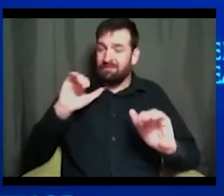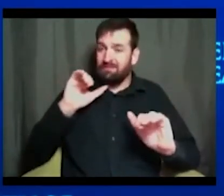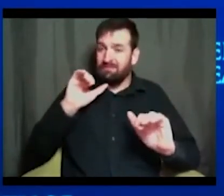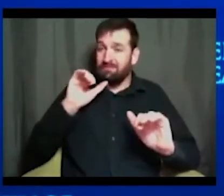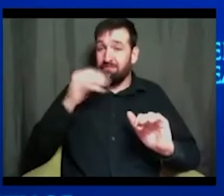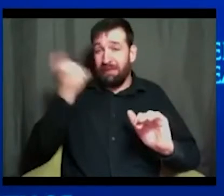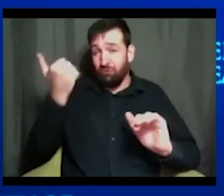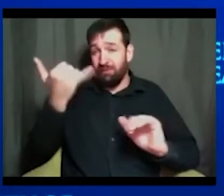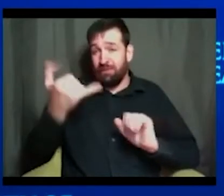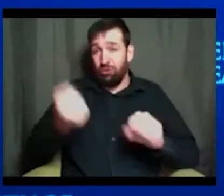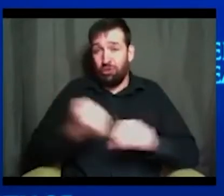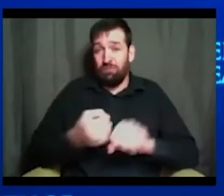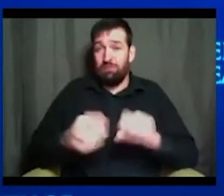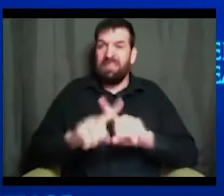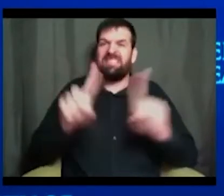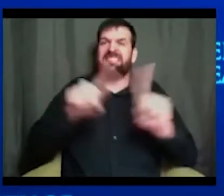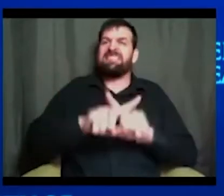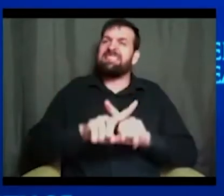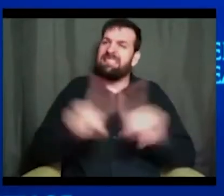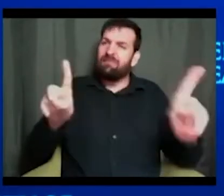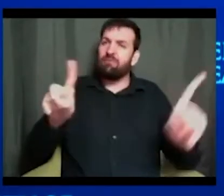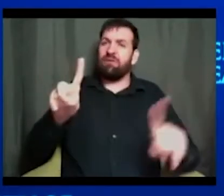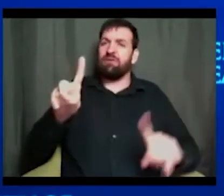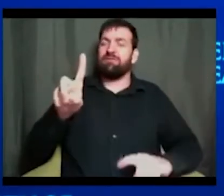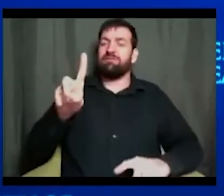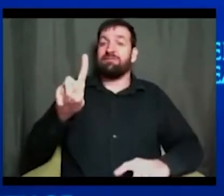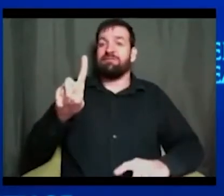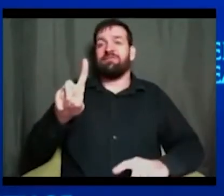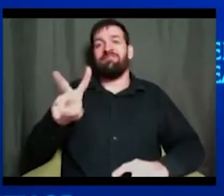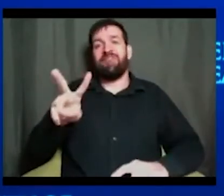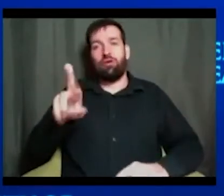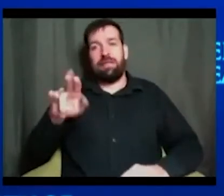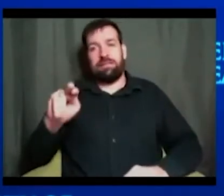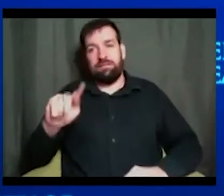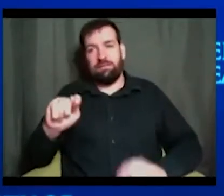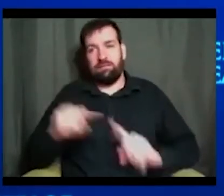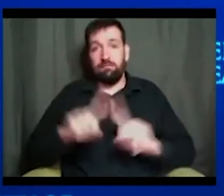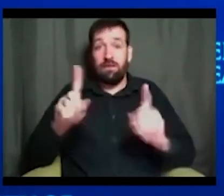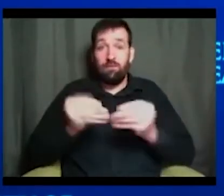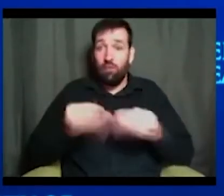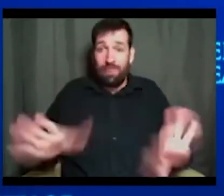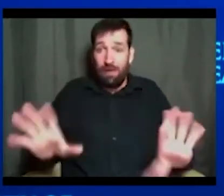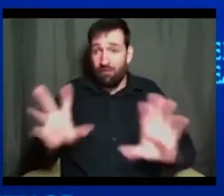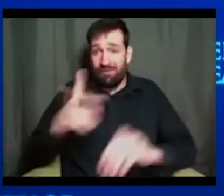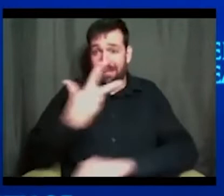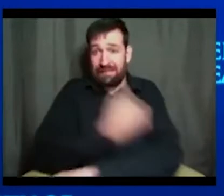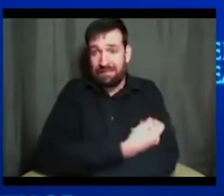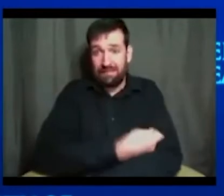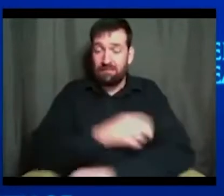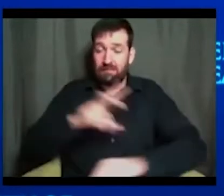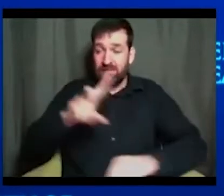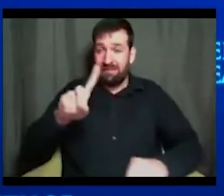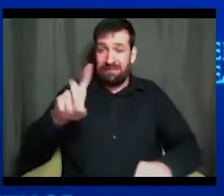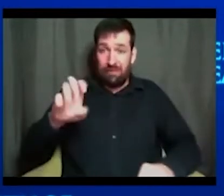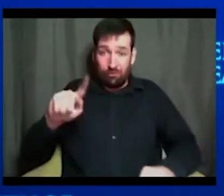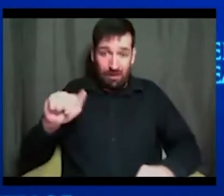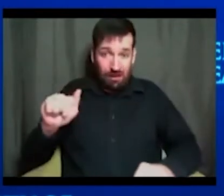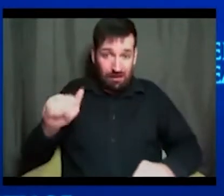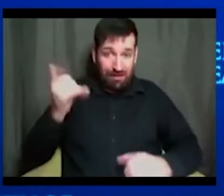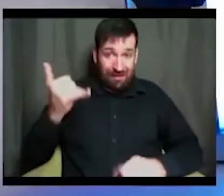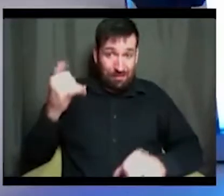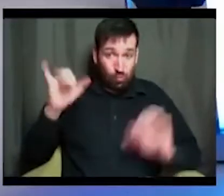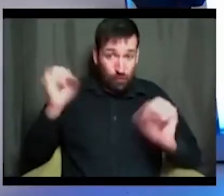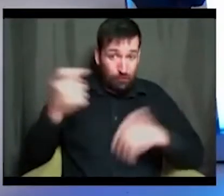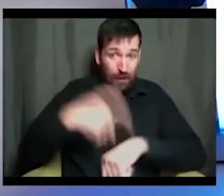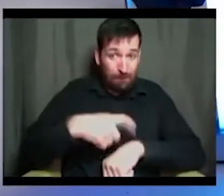time. Yes, the vaccine is going to help us. Without the vaccine, with this Delta variant and this winter, we would be in major trouble.